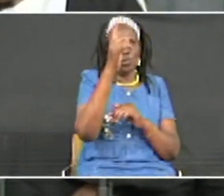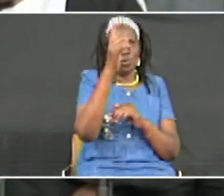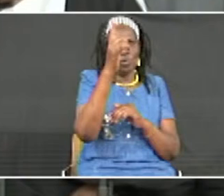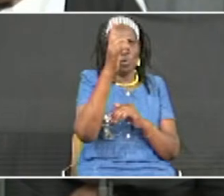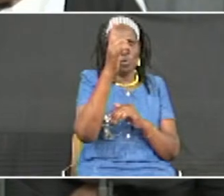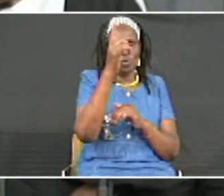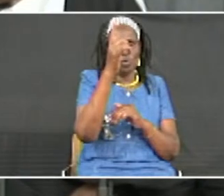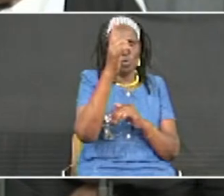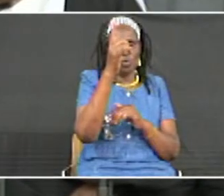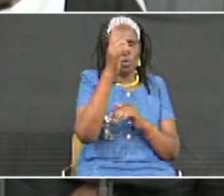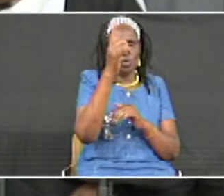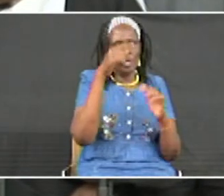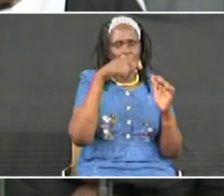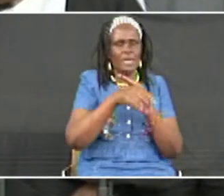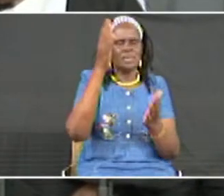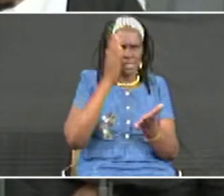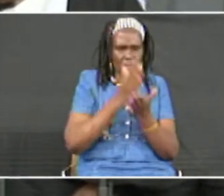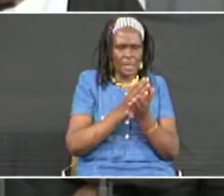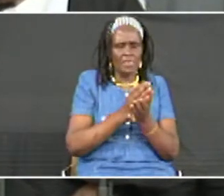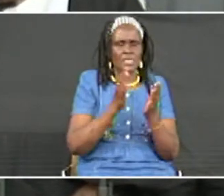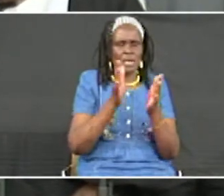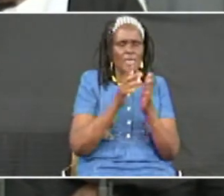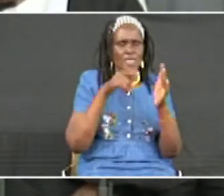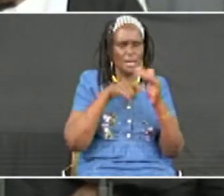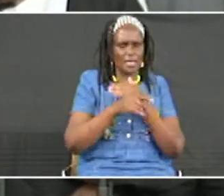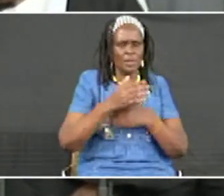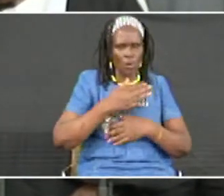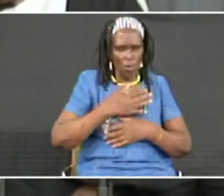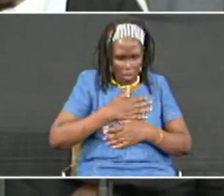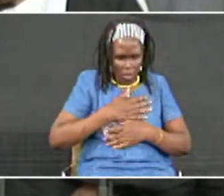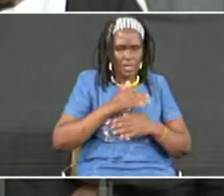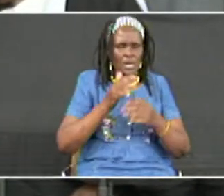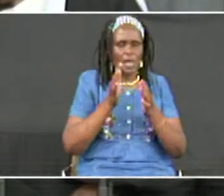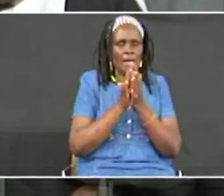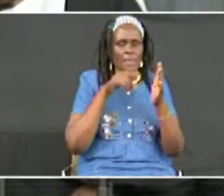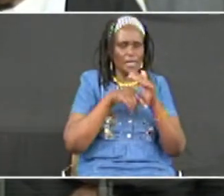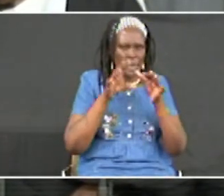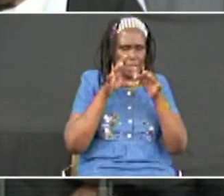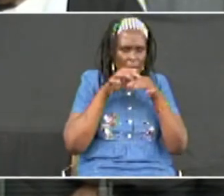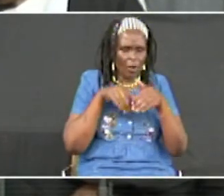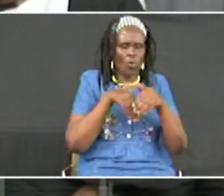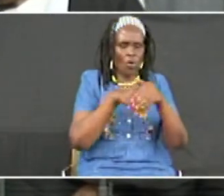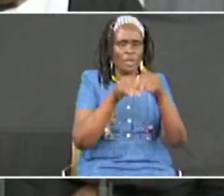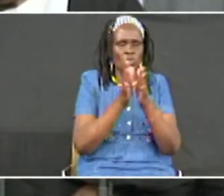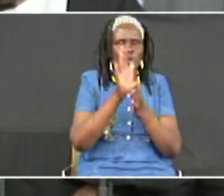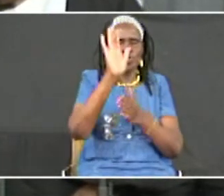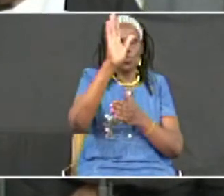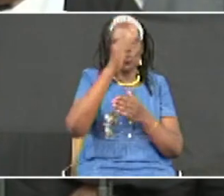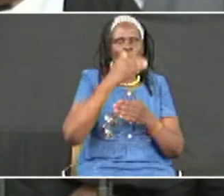in sincerity and in honesty and in accordance with your will,